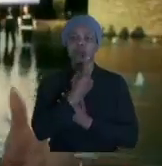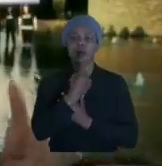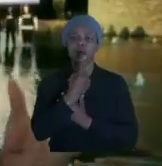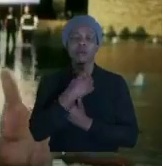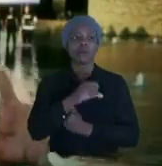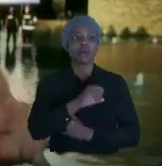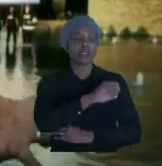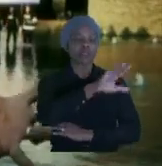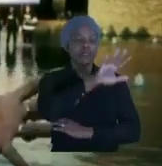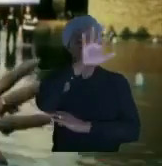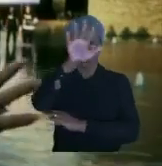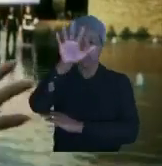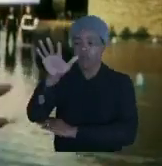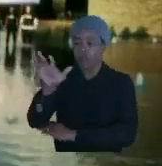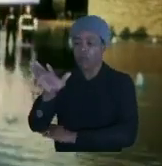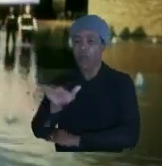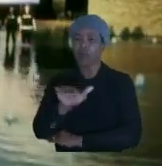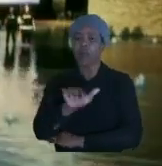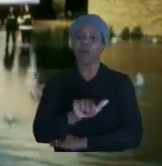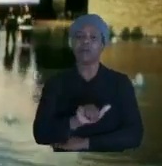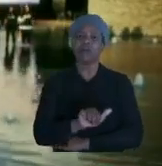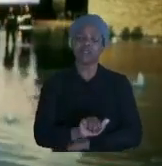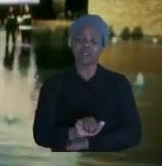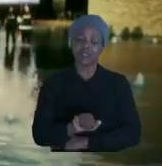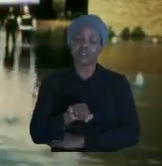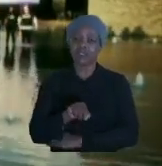South Africa,